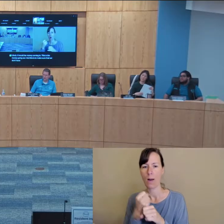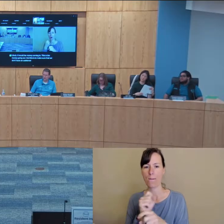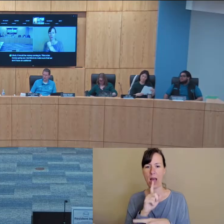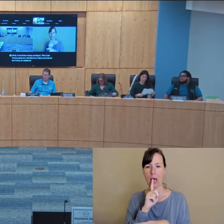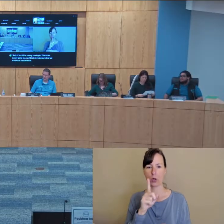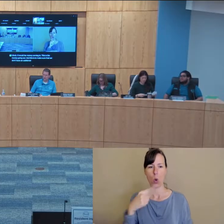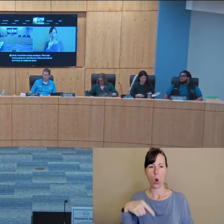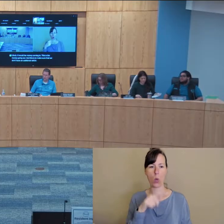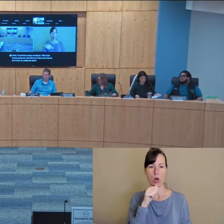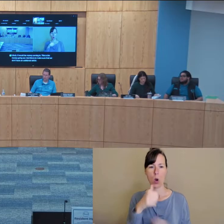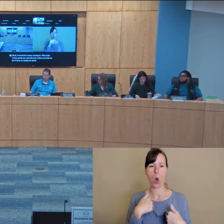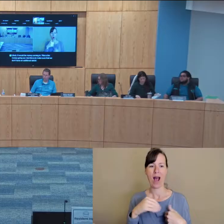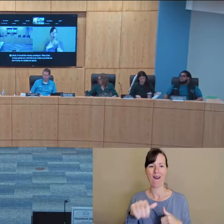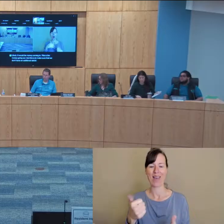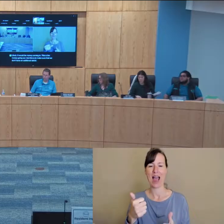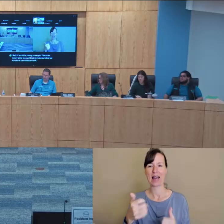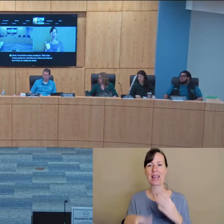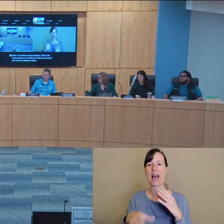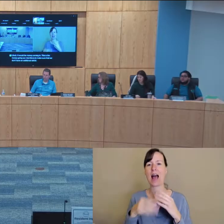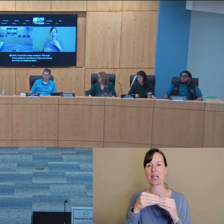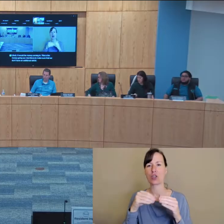deficit.